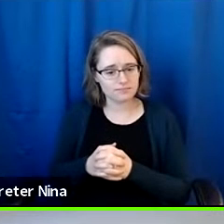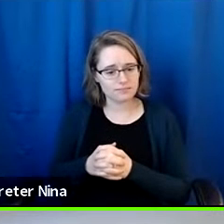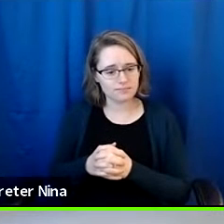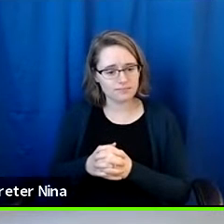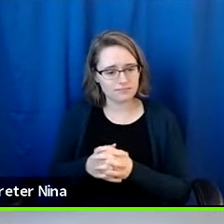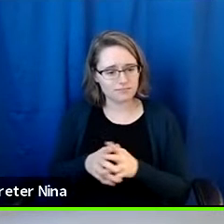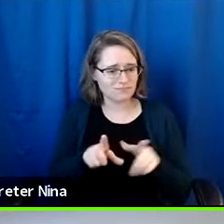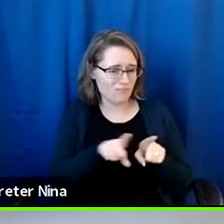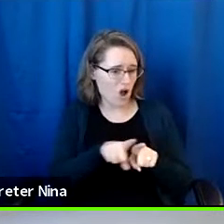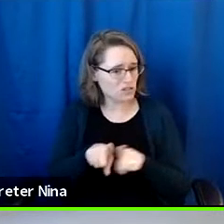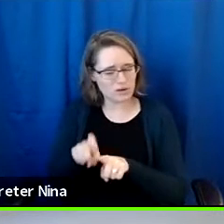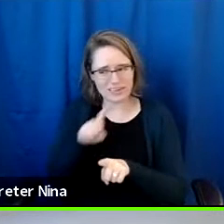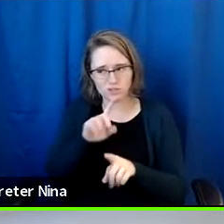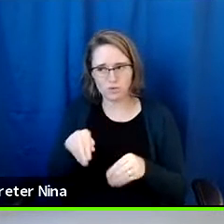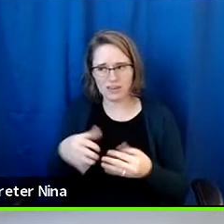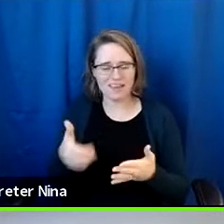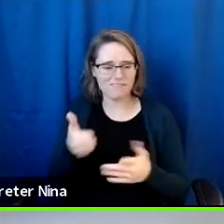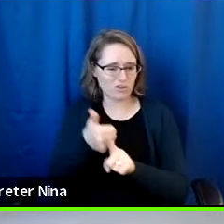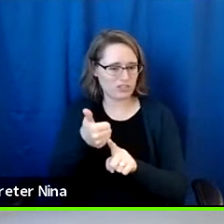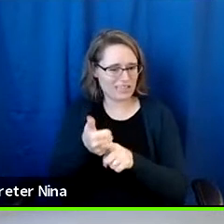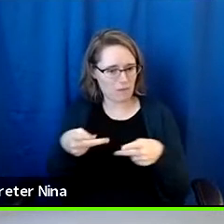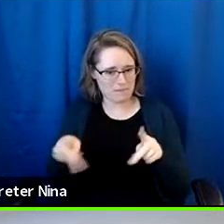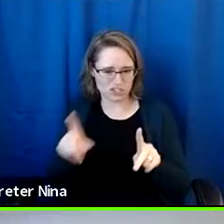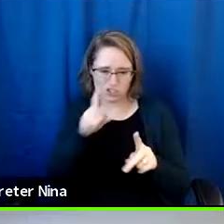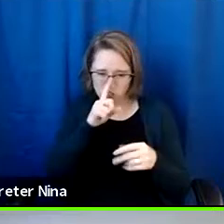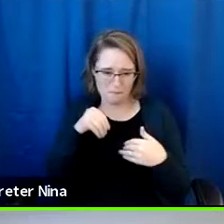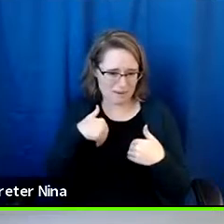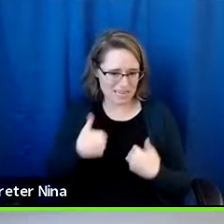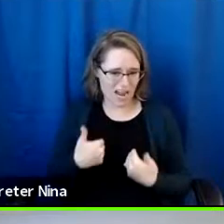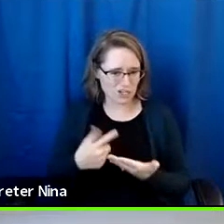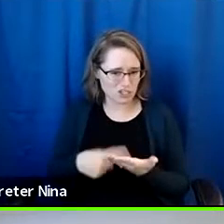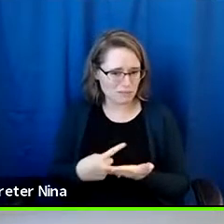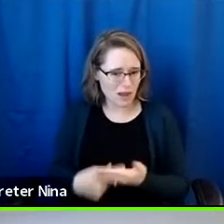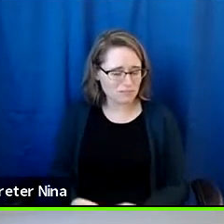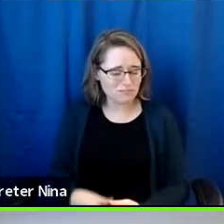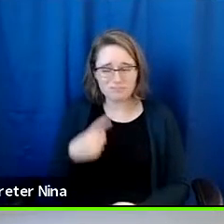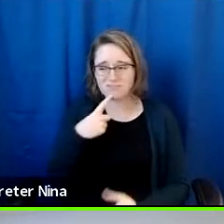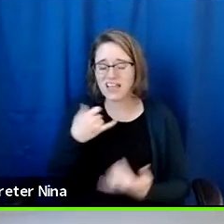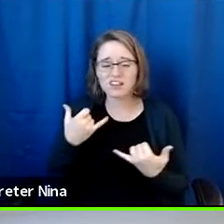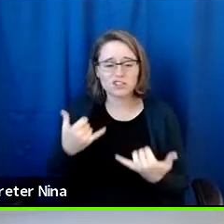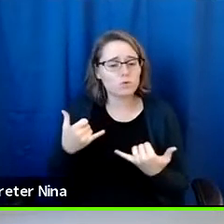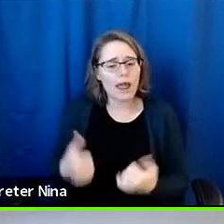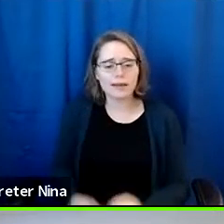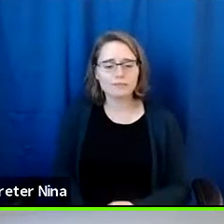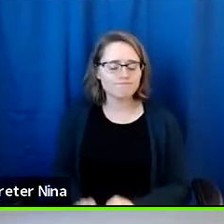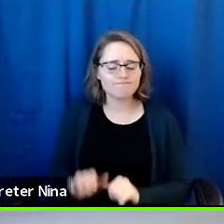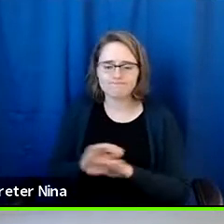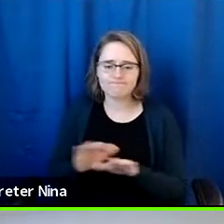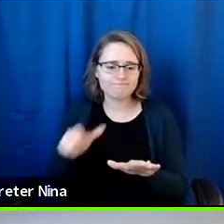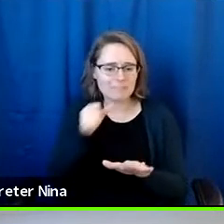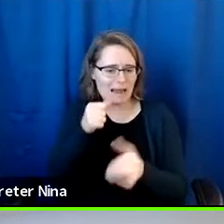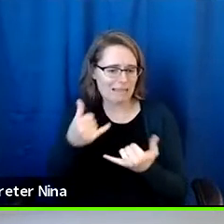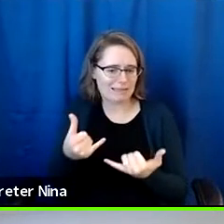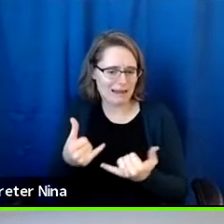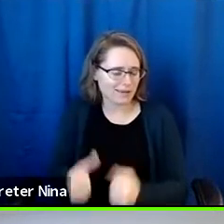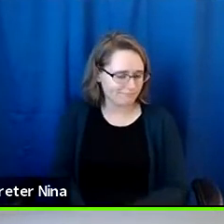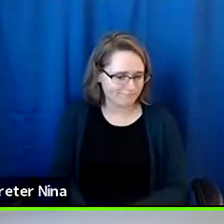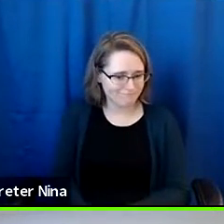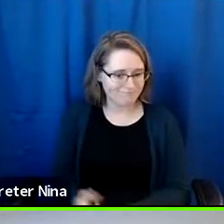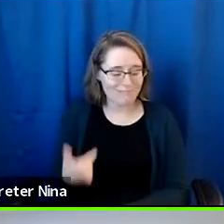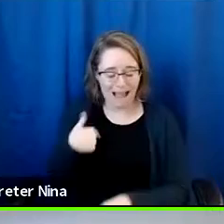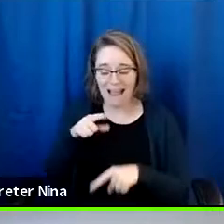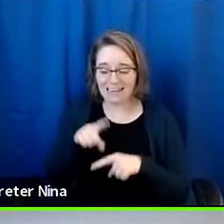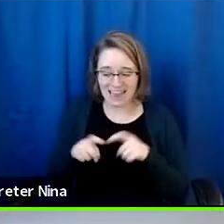also, you have to give yourself permission to be tired sometimes and just say, today is not the day. I can't deal